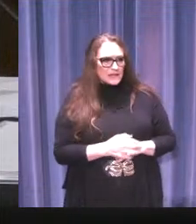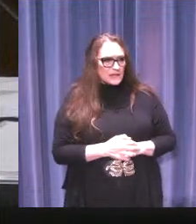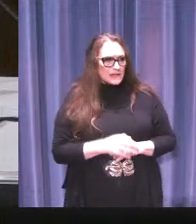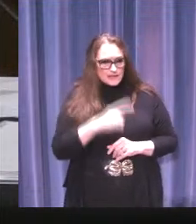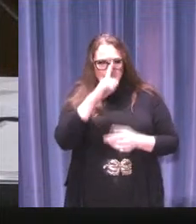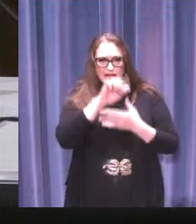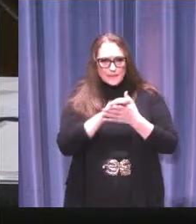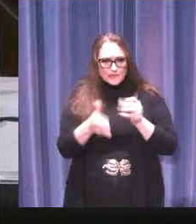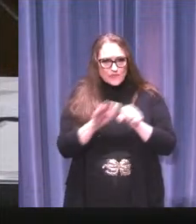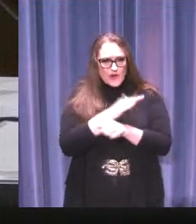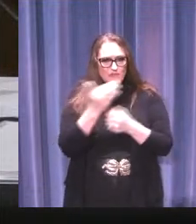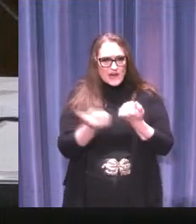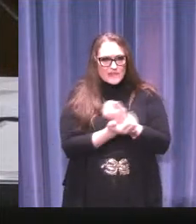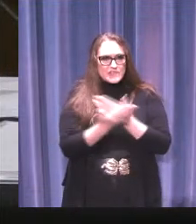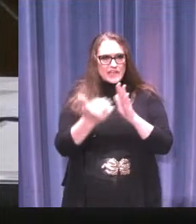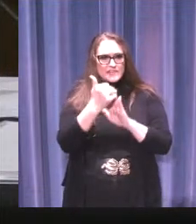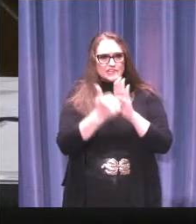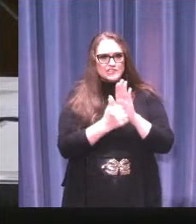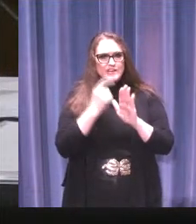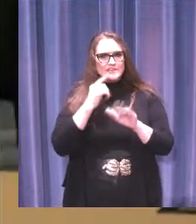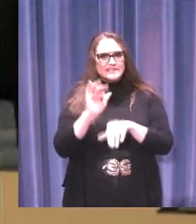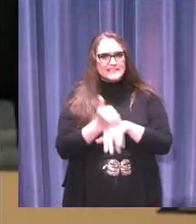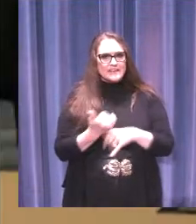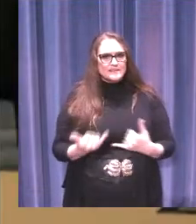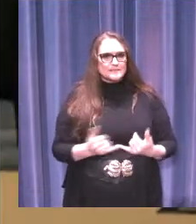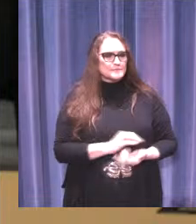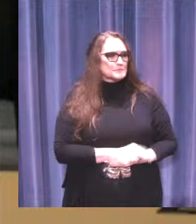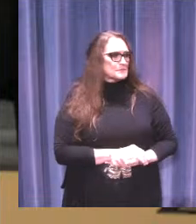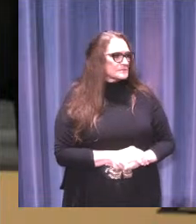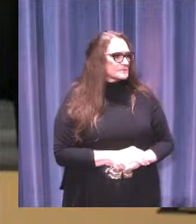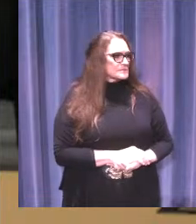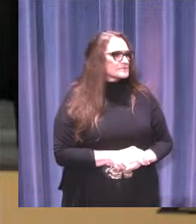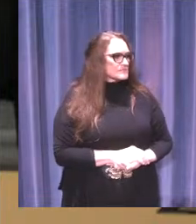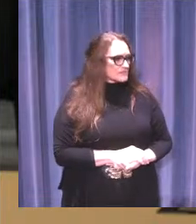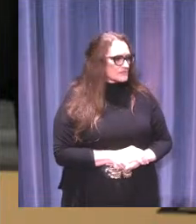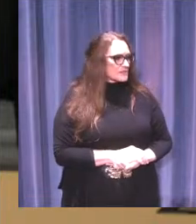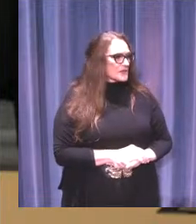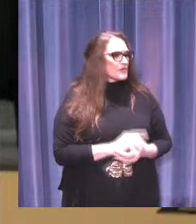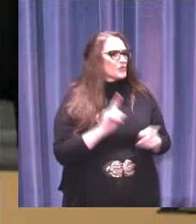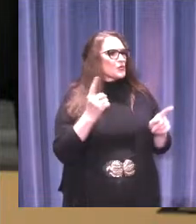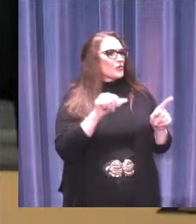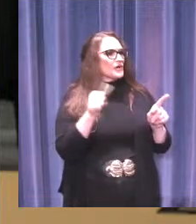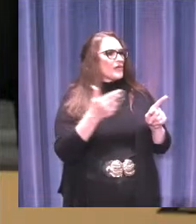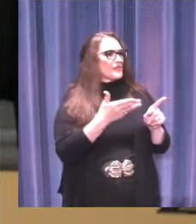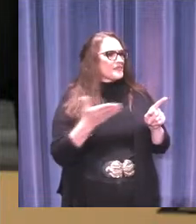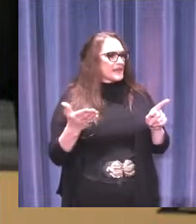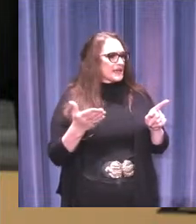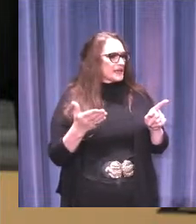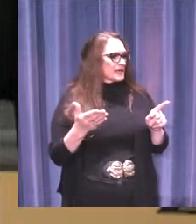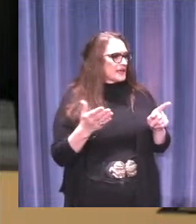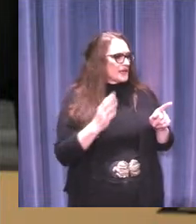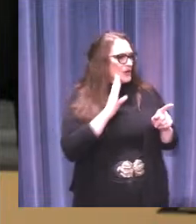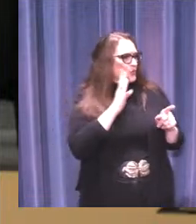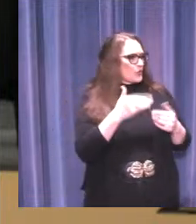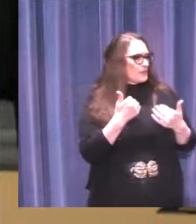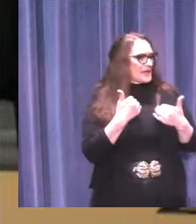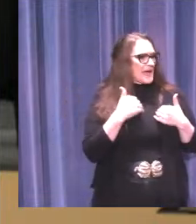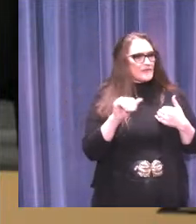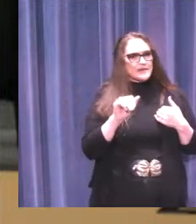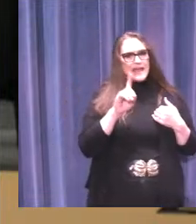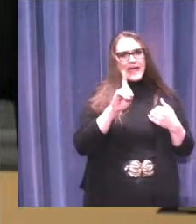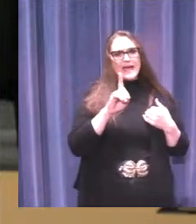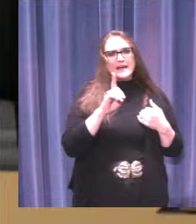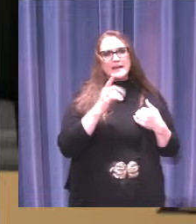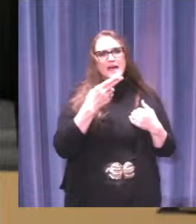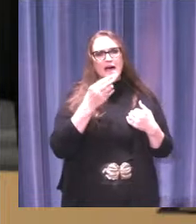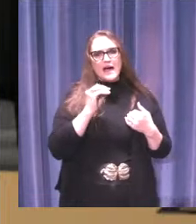covered everything on the agenda that was set forth tonight. Okay. The only other thing is, we will be having an ad hoc committee